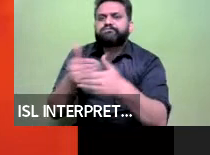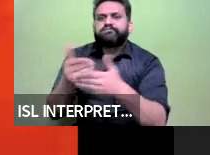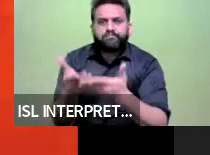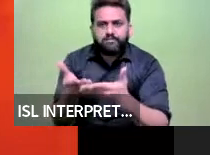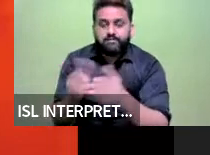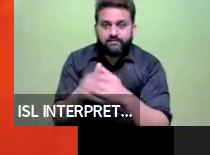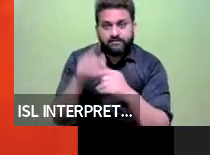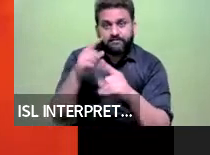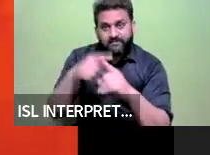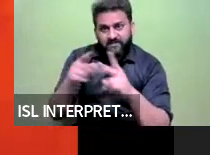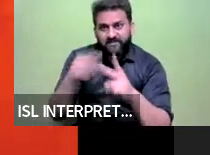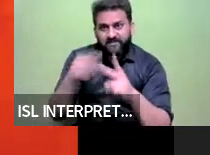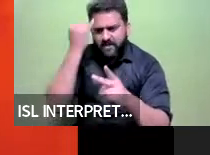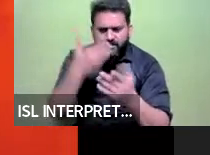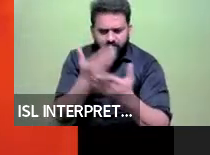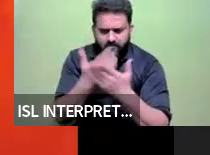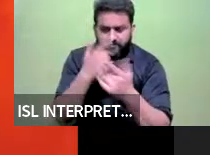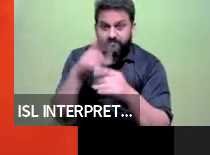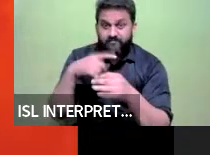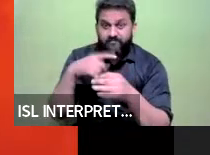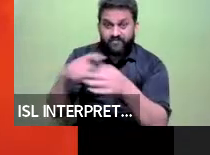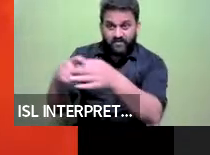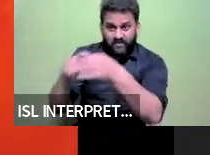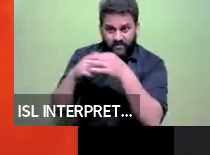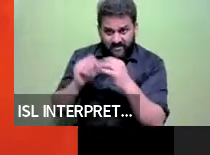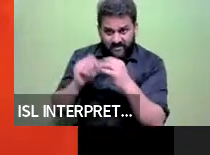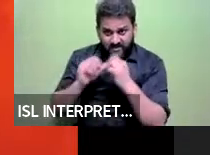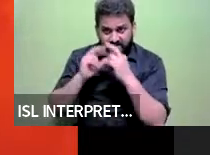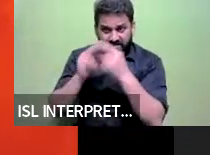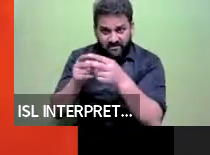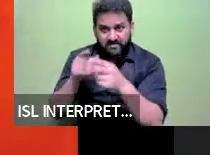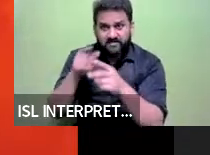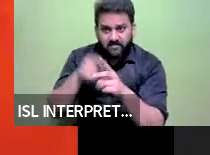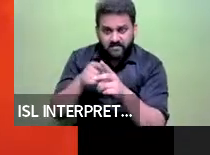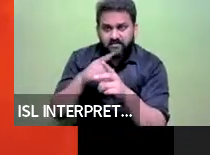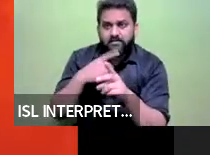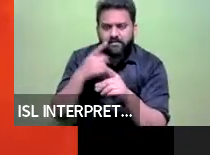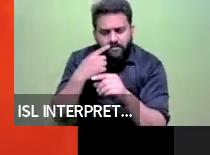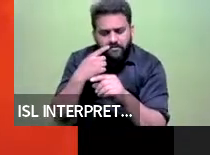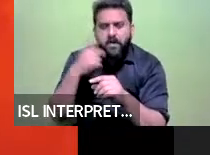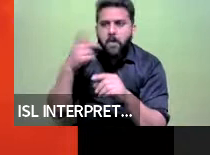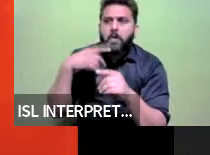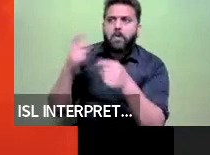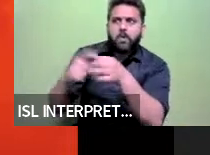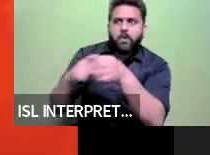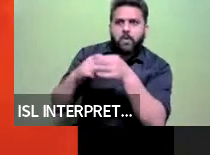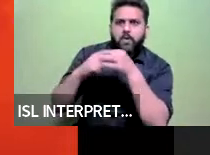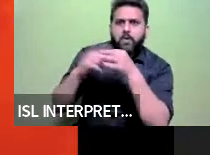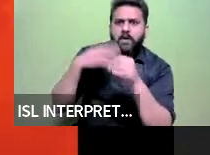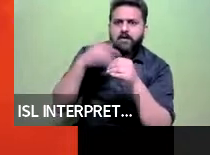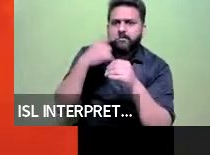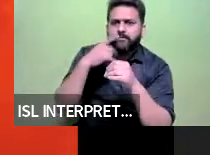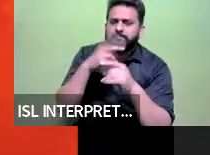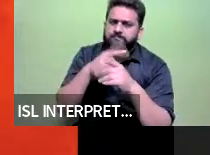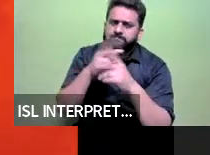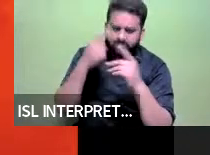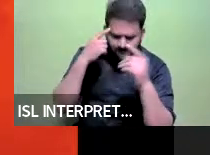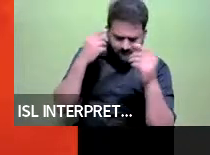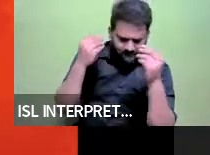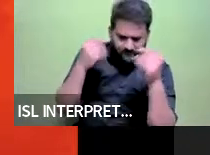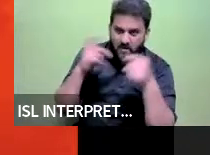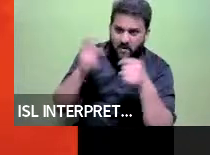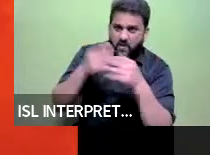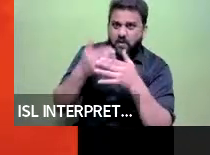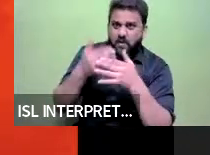that since question takes time, people also miss issue, and they say, oh, there are so many questions on issue 1, then I cannot answer that